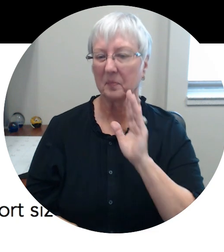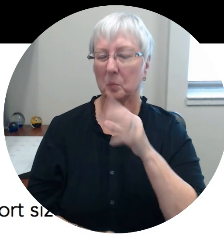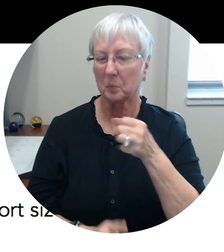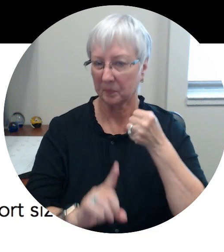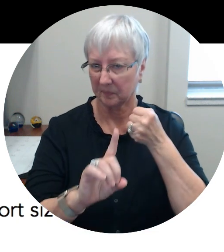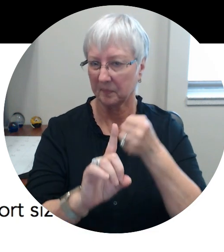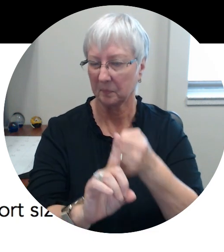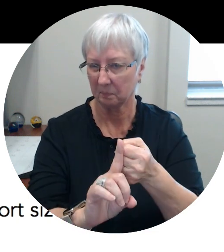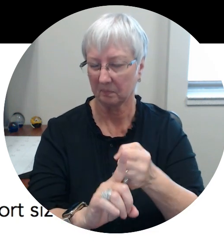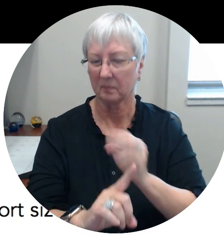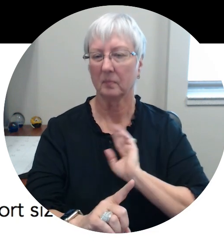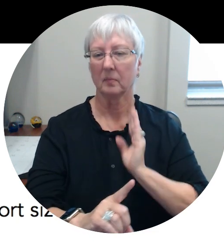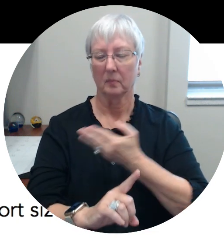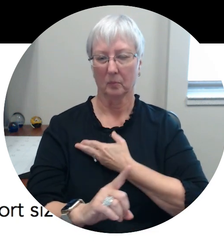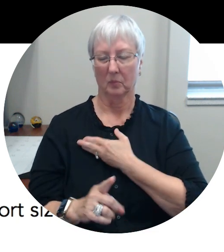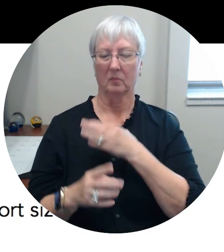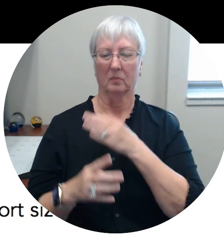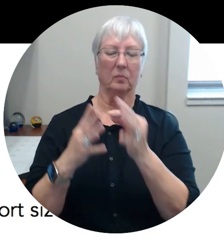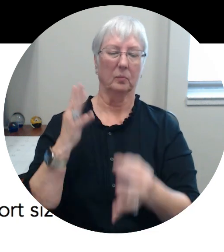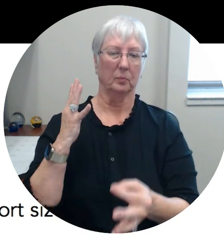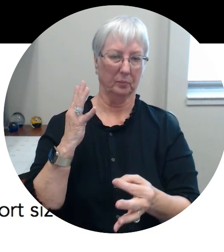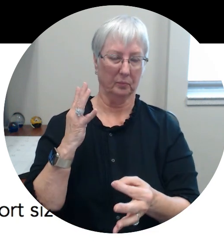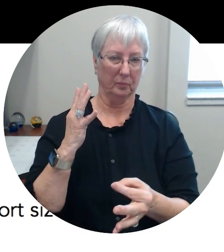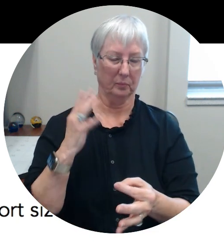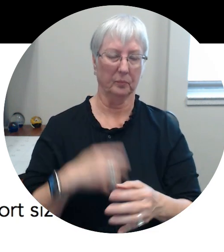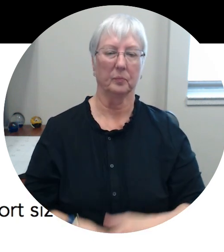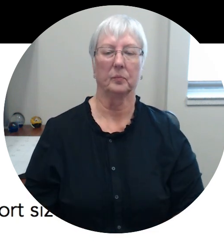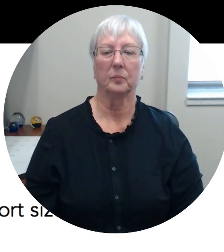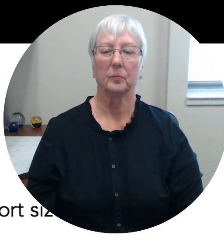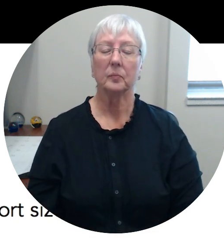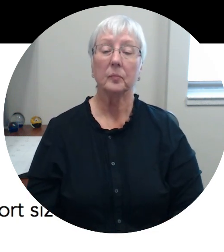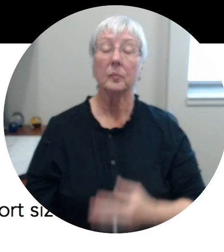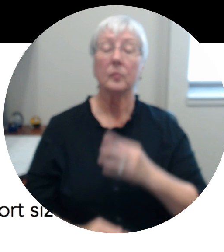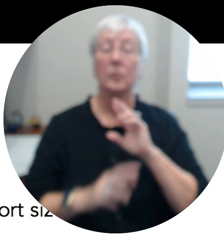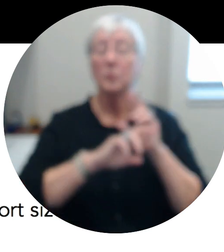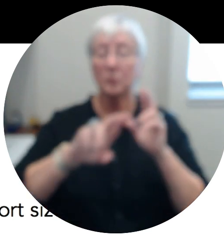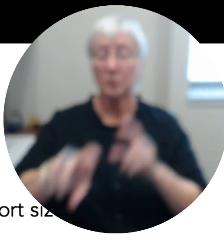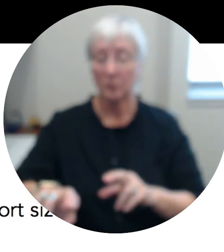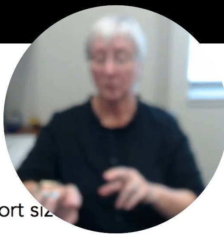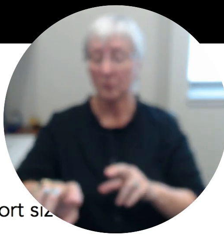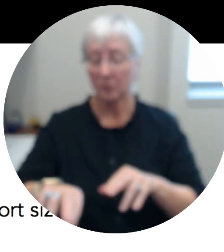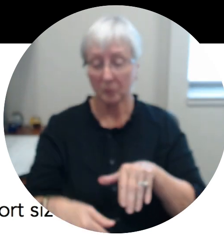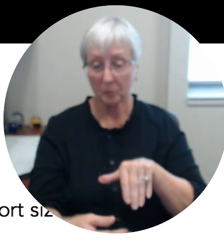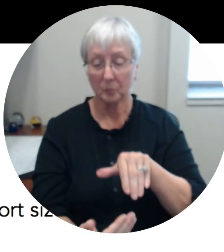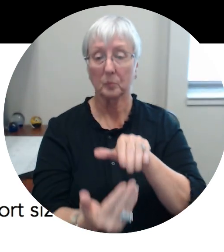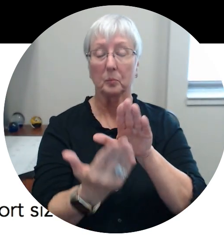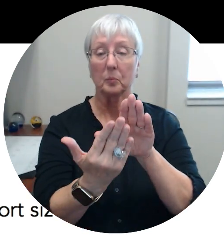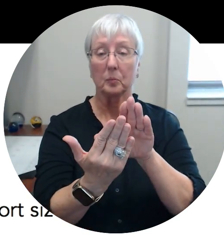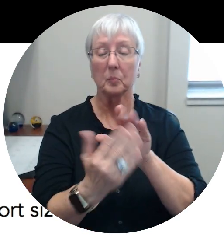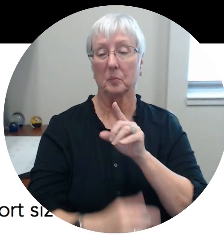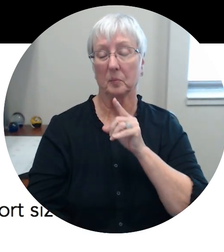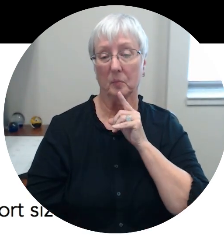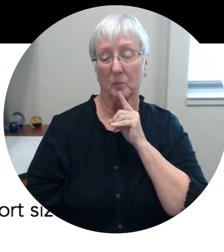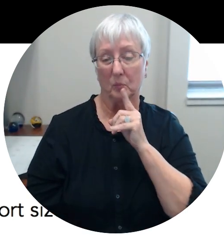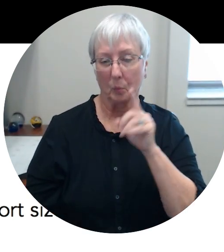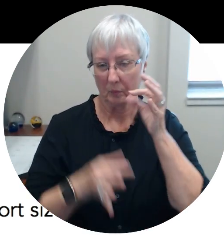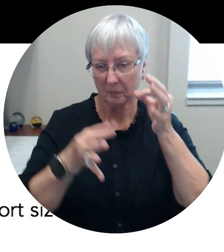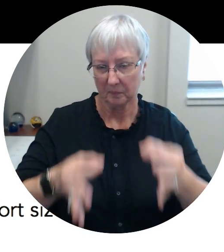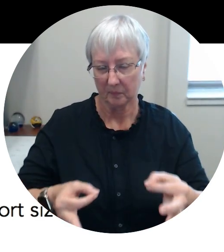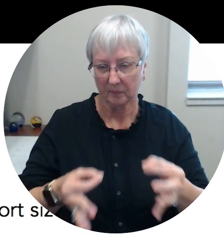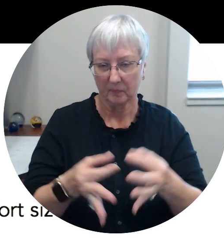have for typography. Overall, a responsive web design approach makes our typographic decisions even more important. In this course,